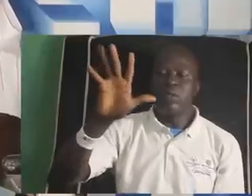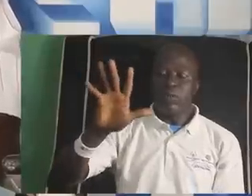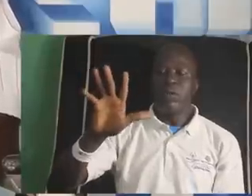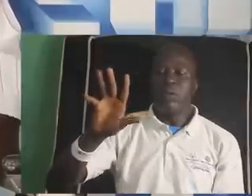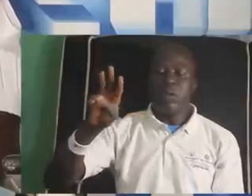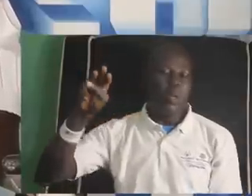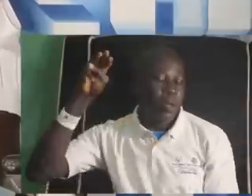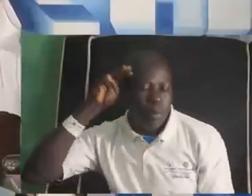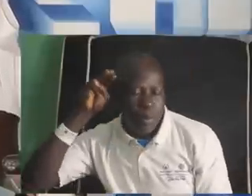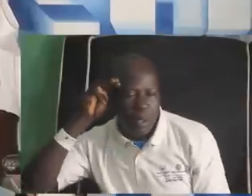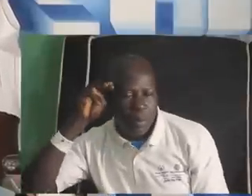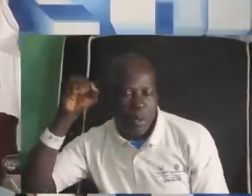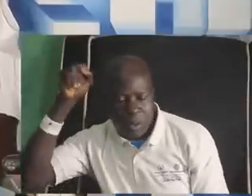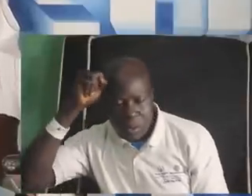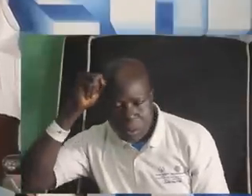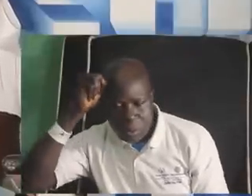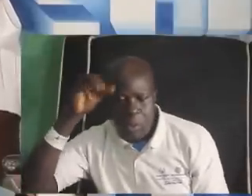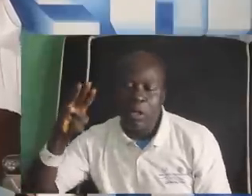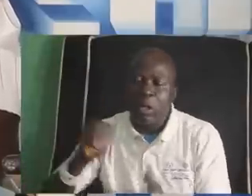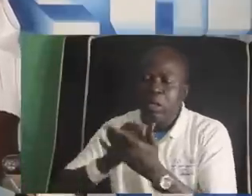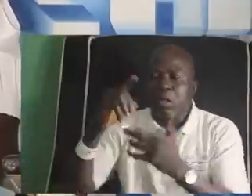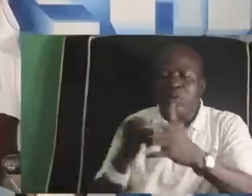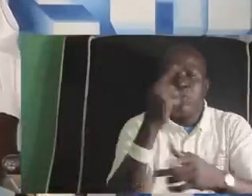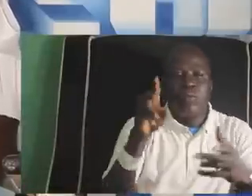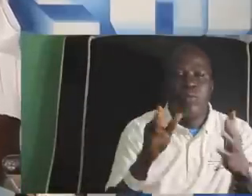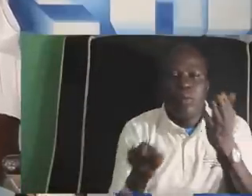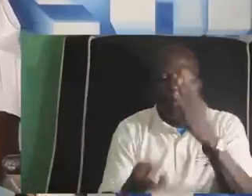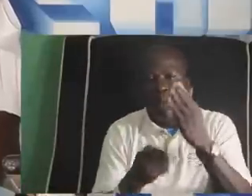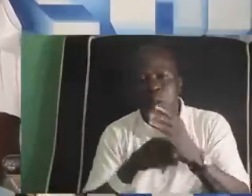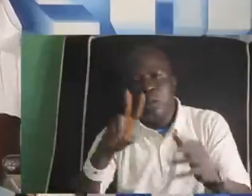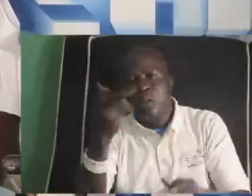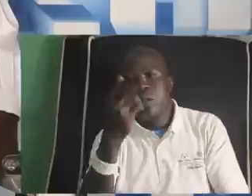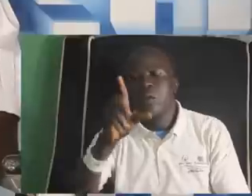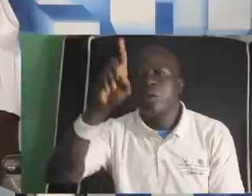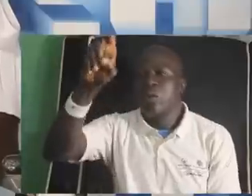30 32 67 0285 Mustafa Solomon Musi de Magbejade ni Fort Bank Ekeji